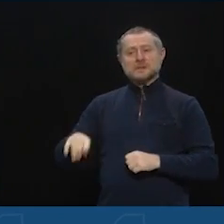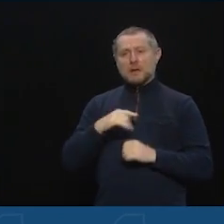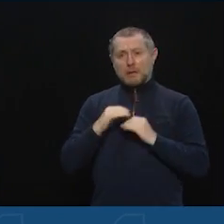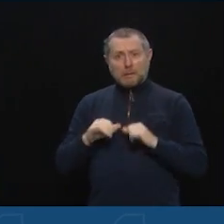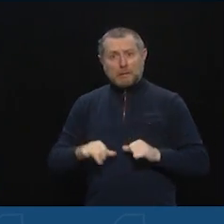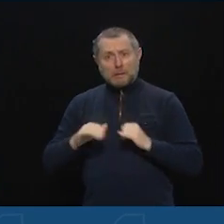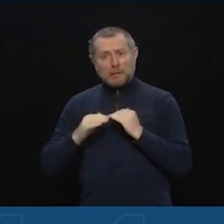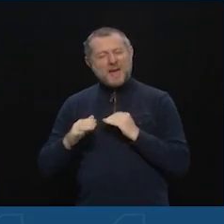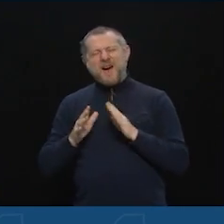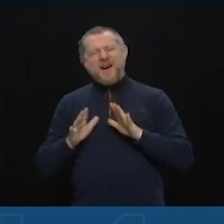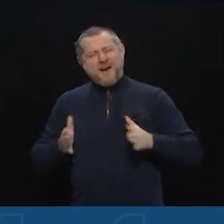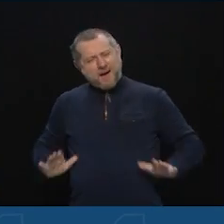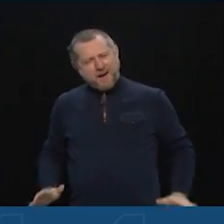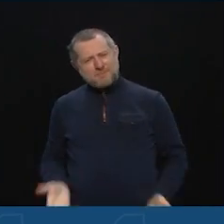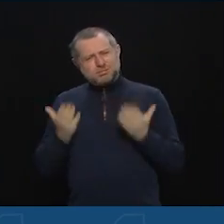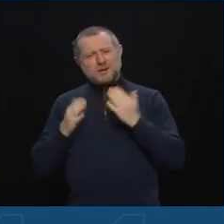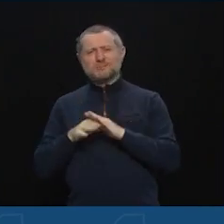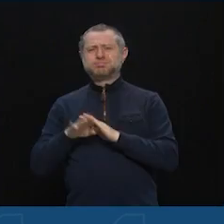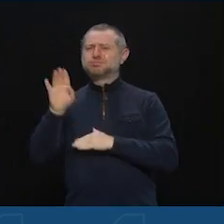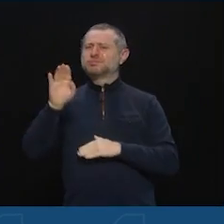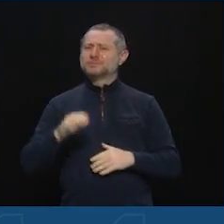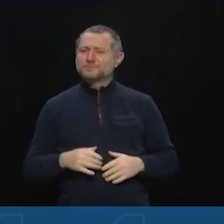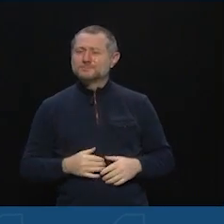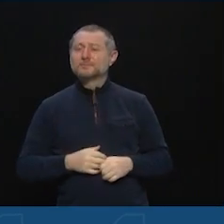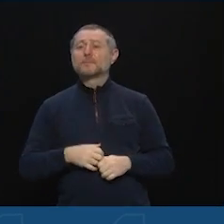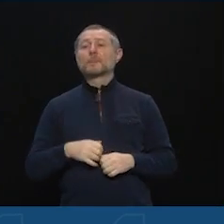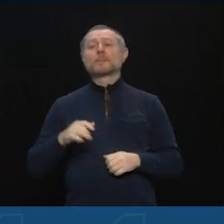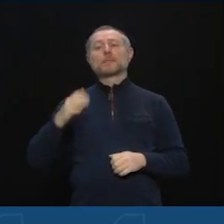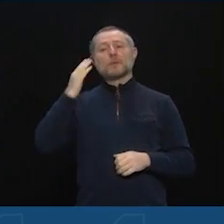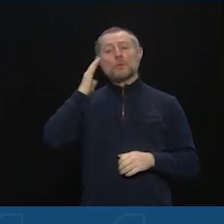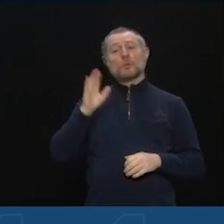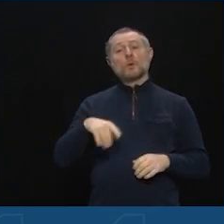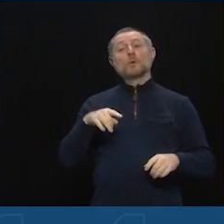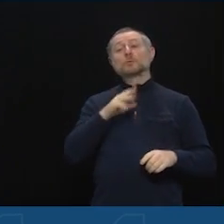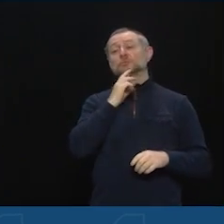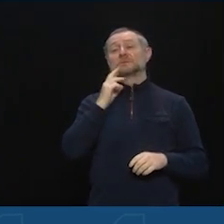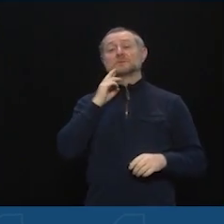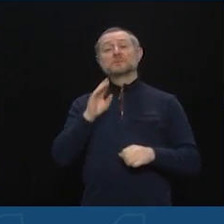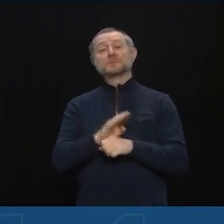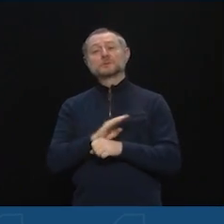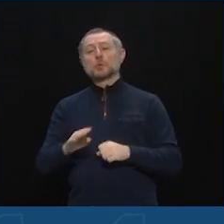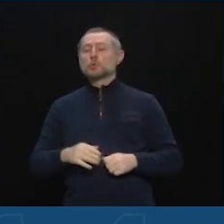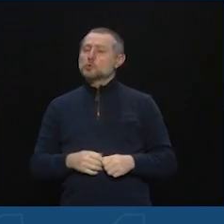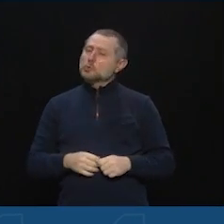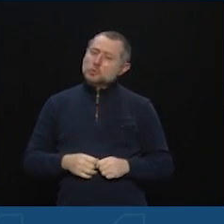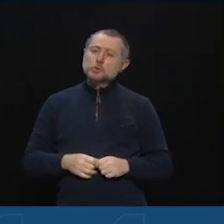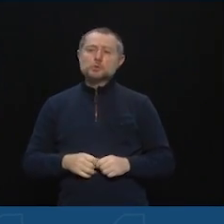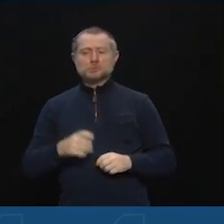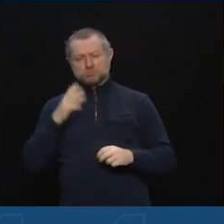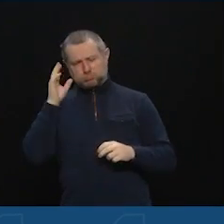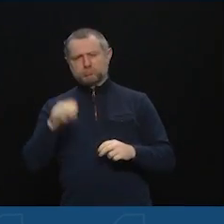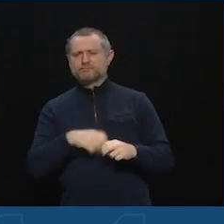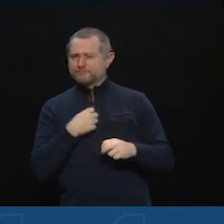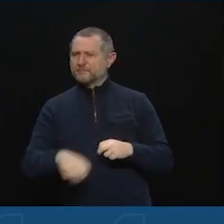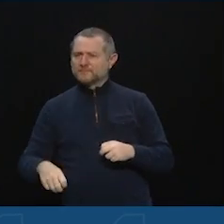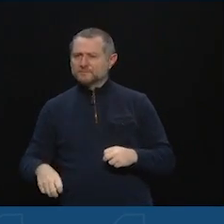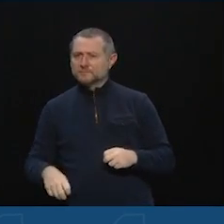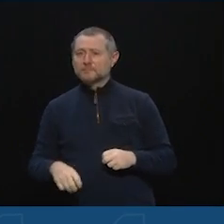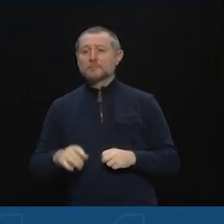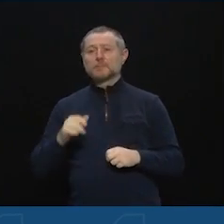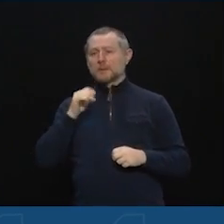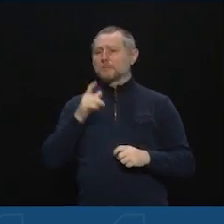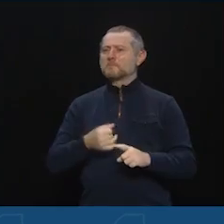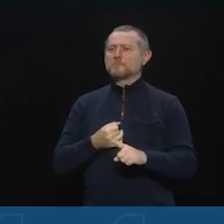objective here is as well. And we think about how hard the restaurant and the hospitality industry was hit during this